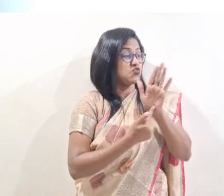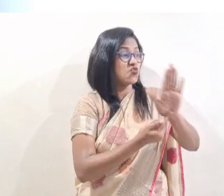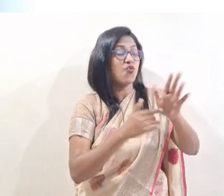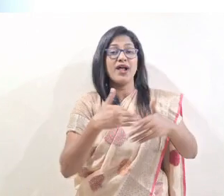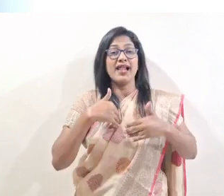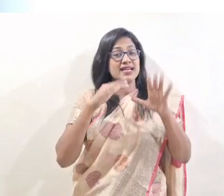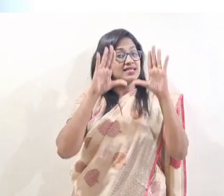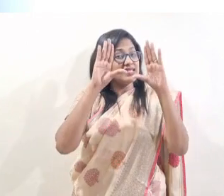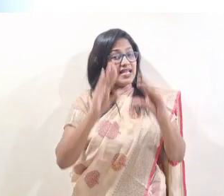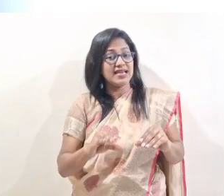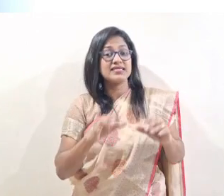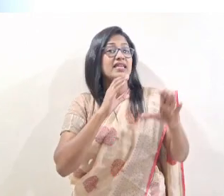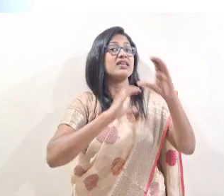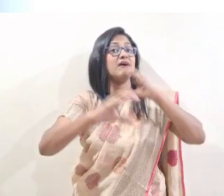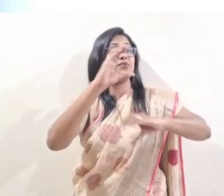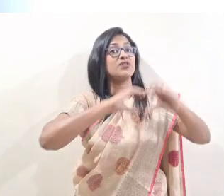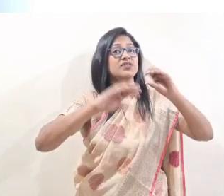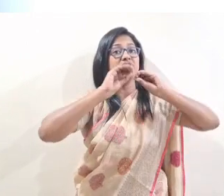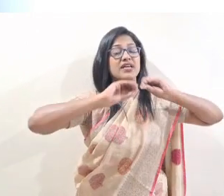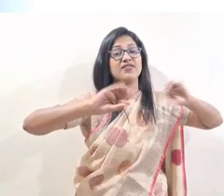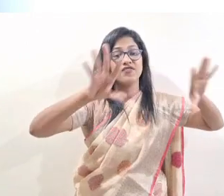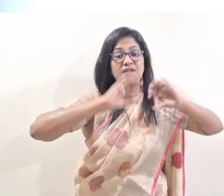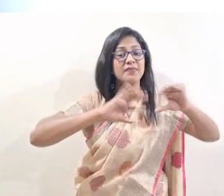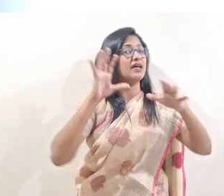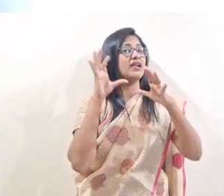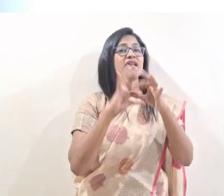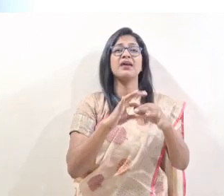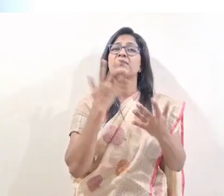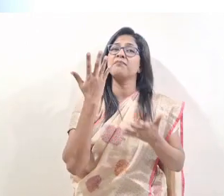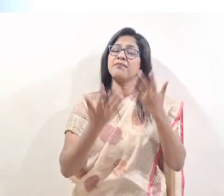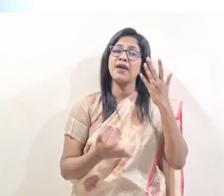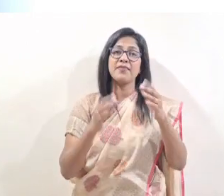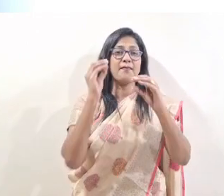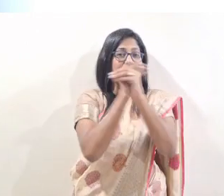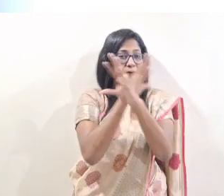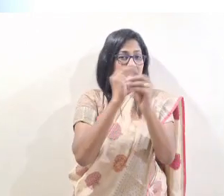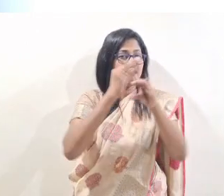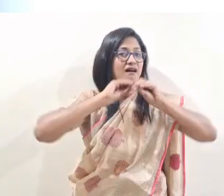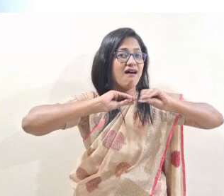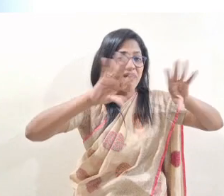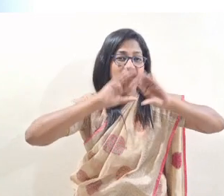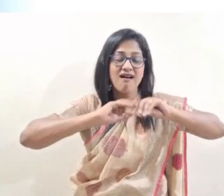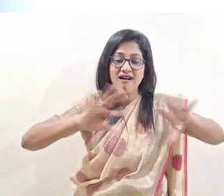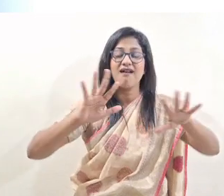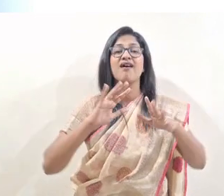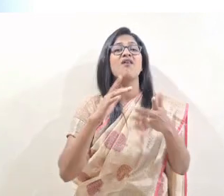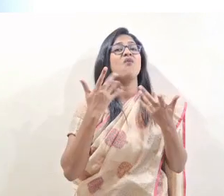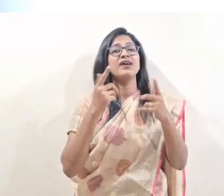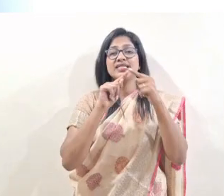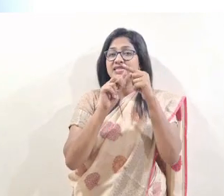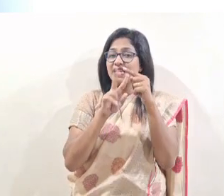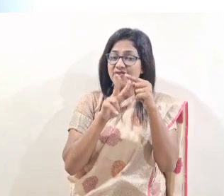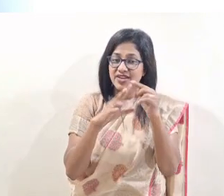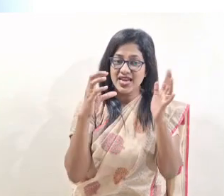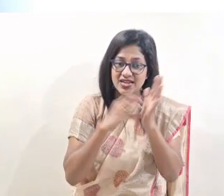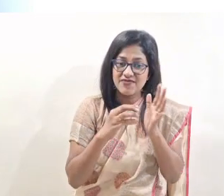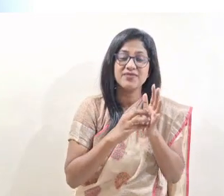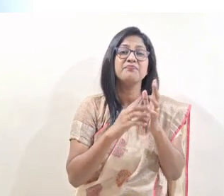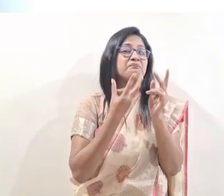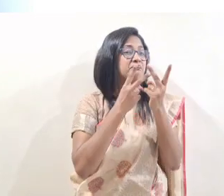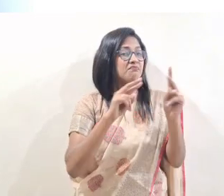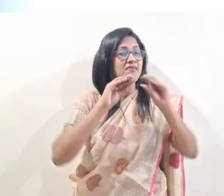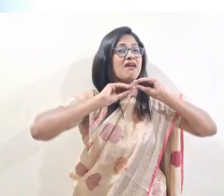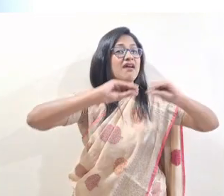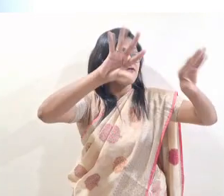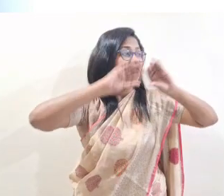of communication, especially whether it is through social media channels or TVs. All those